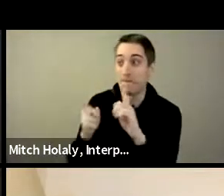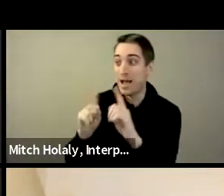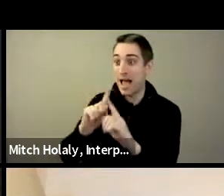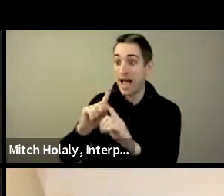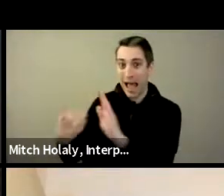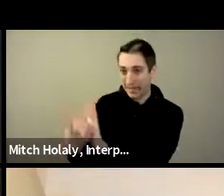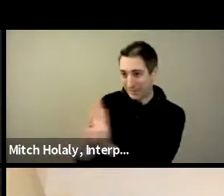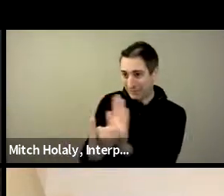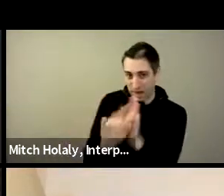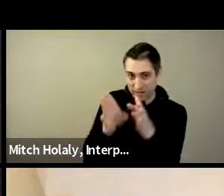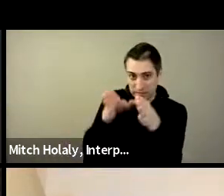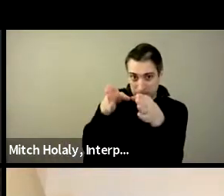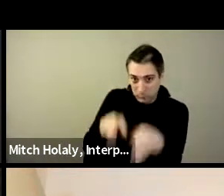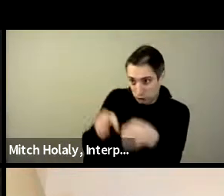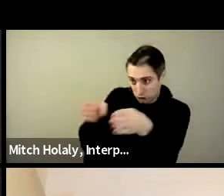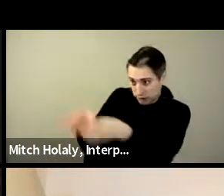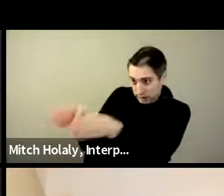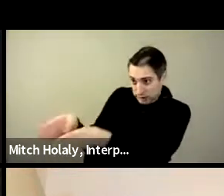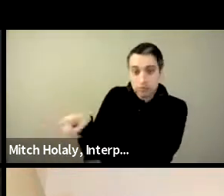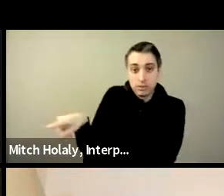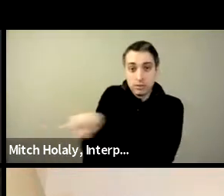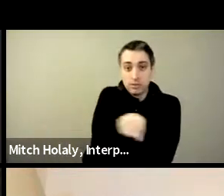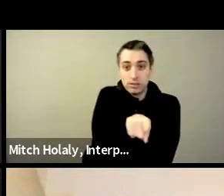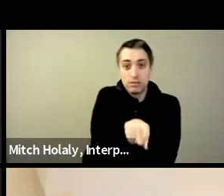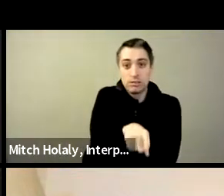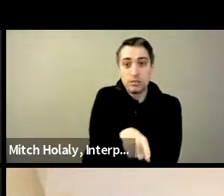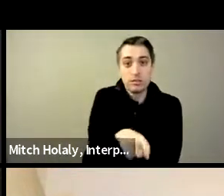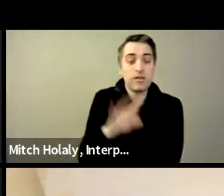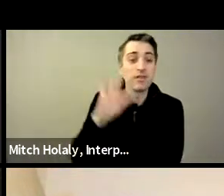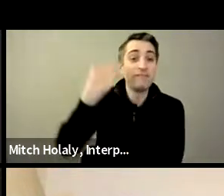for an example, the feds